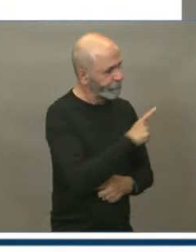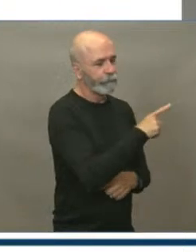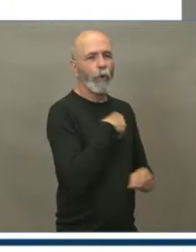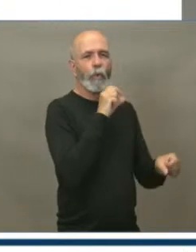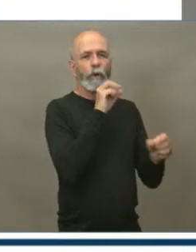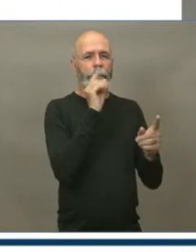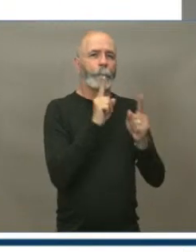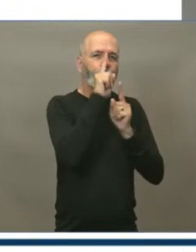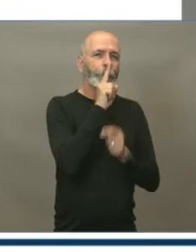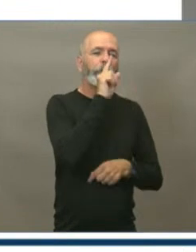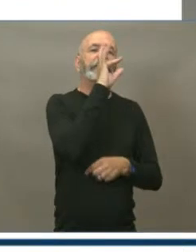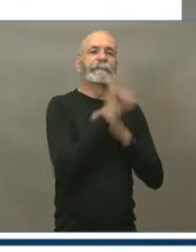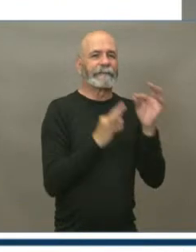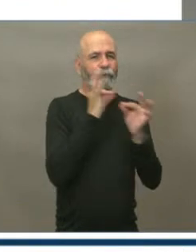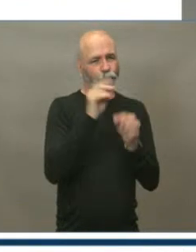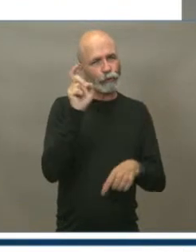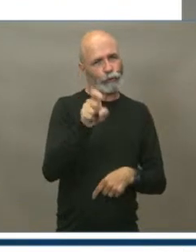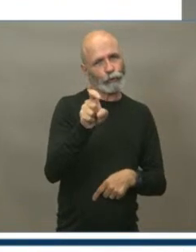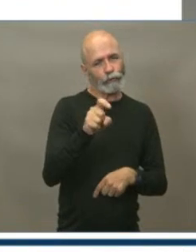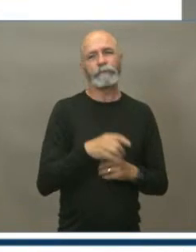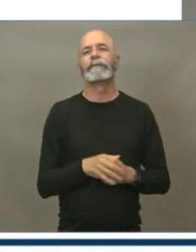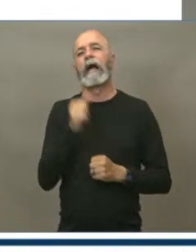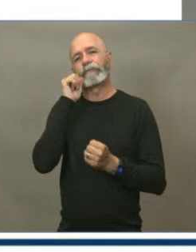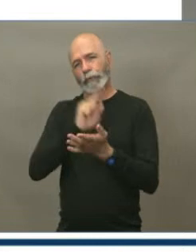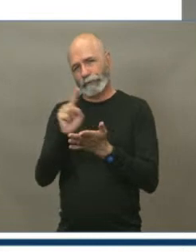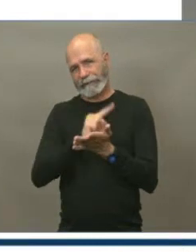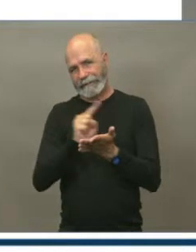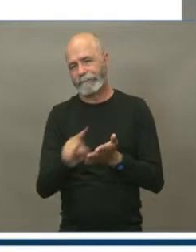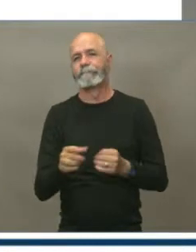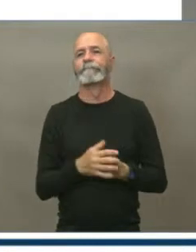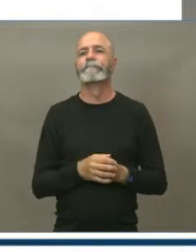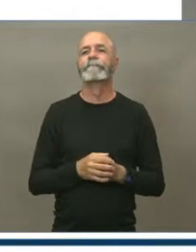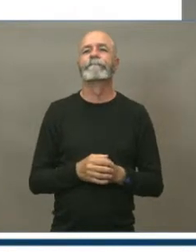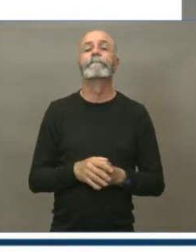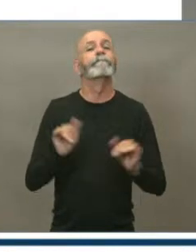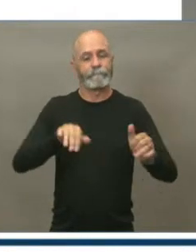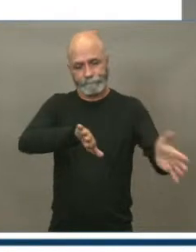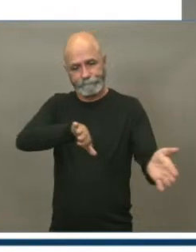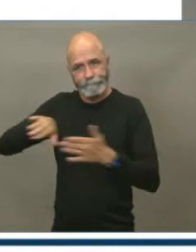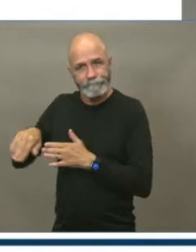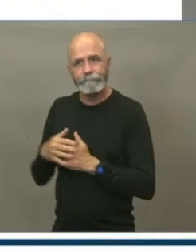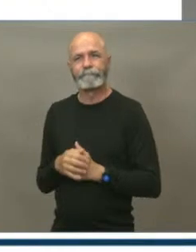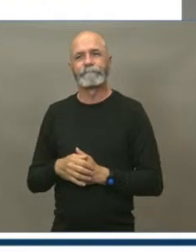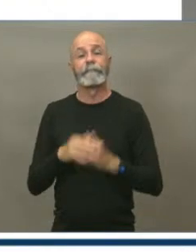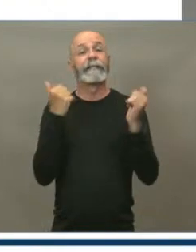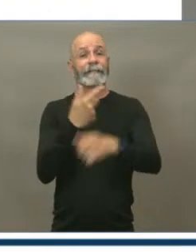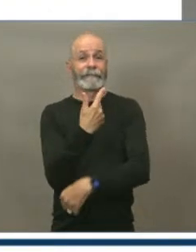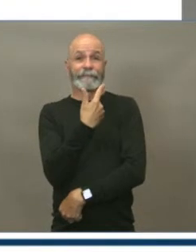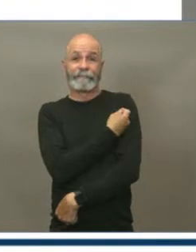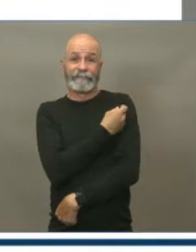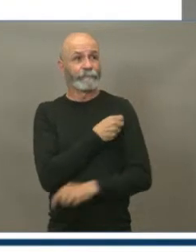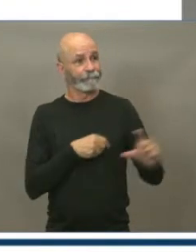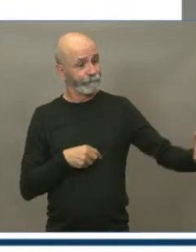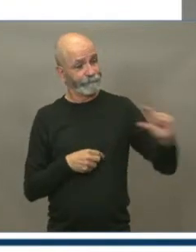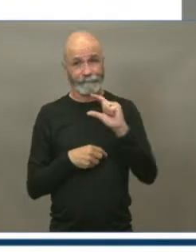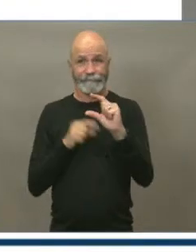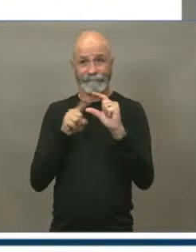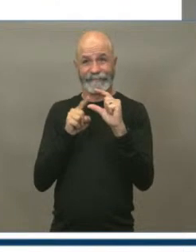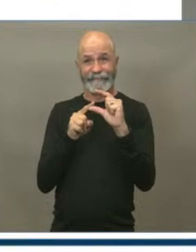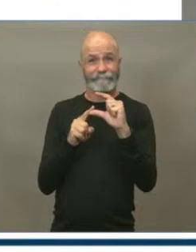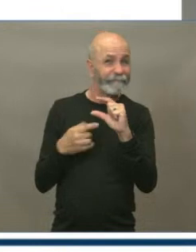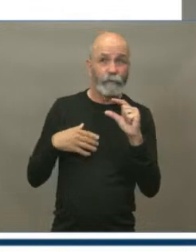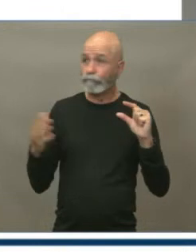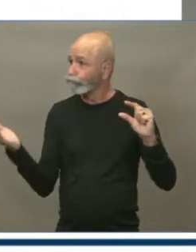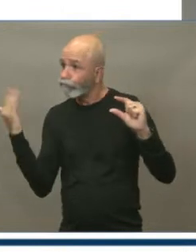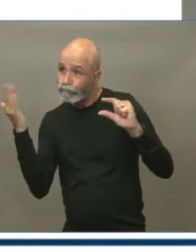rollout. These are challenging times, but the vaccine and Nova Scotians' clear commitment to getting vaccinated is our way out of